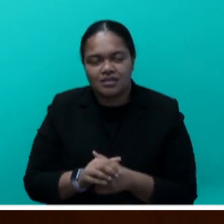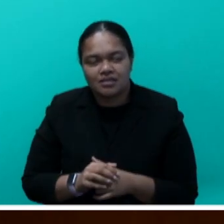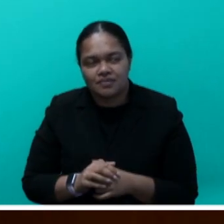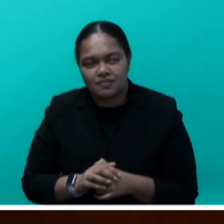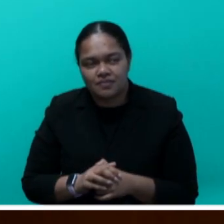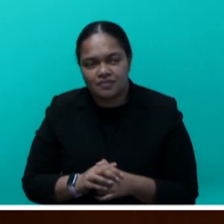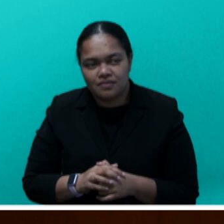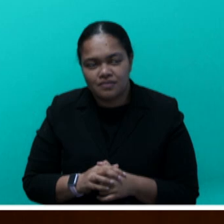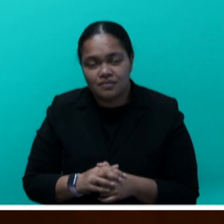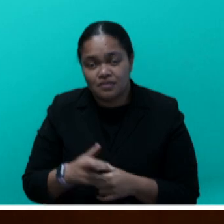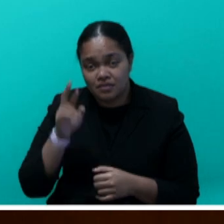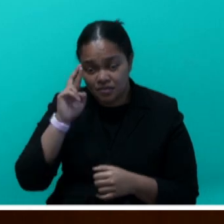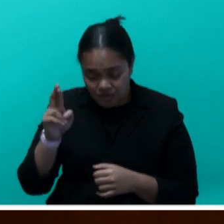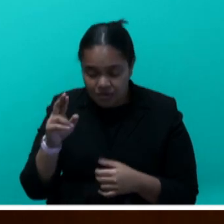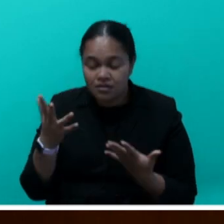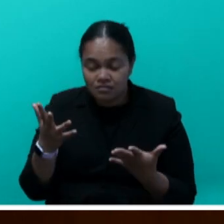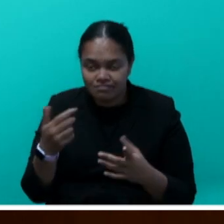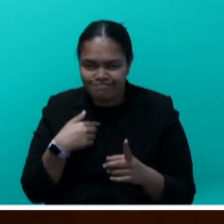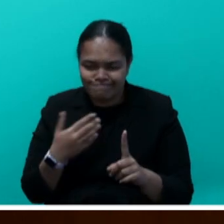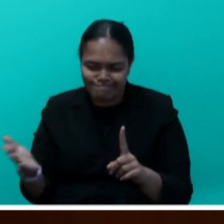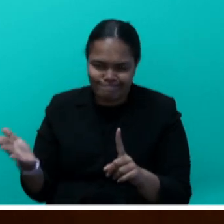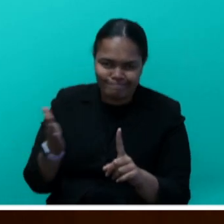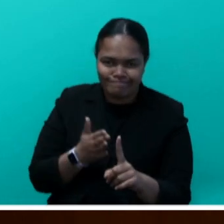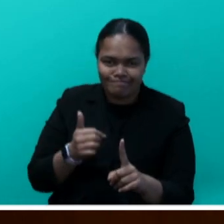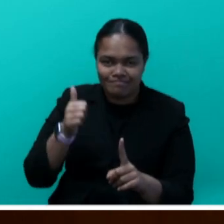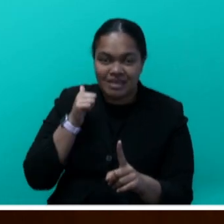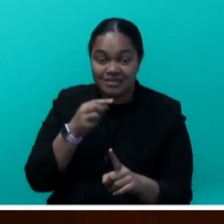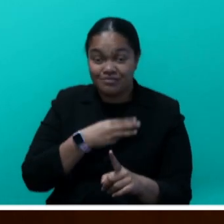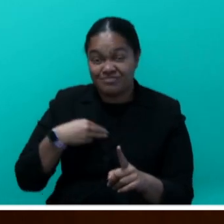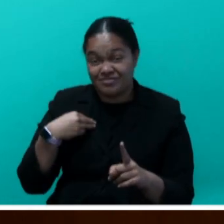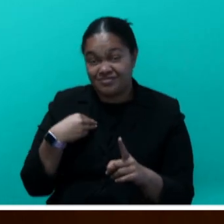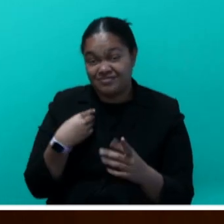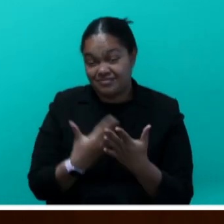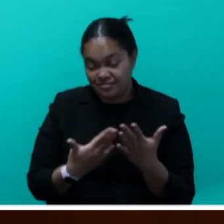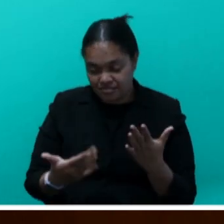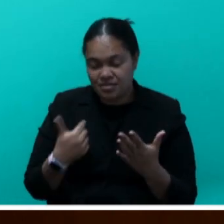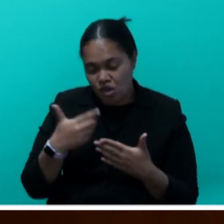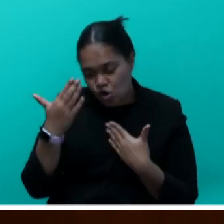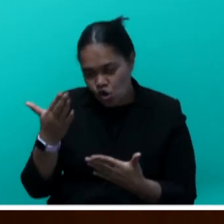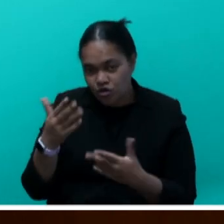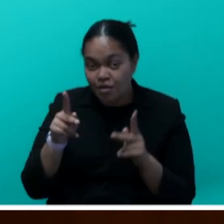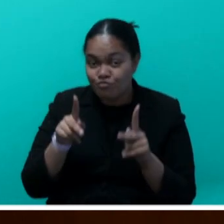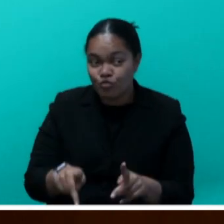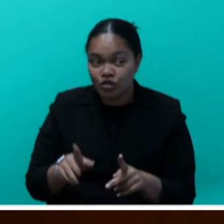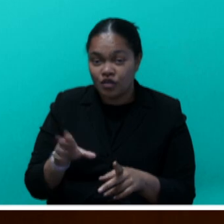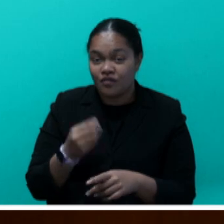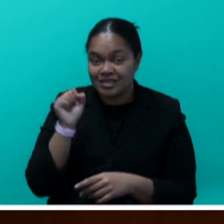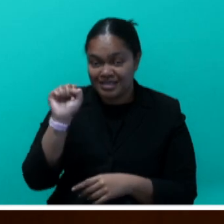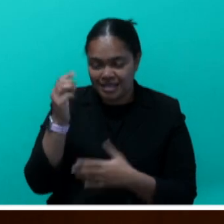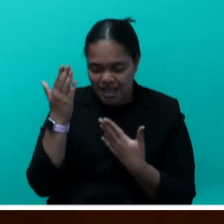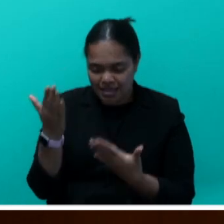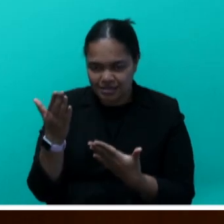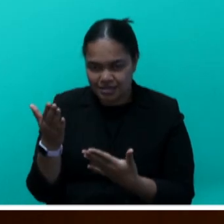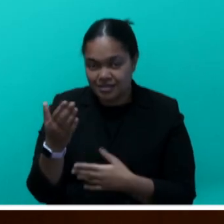But Mr. Speaker, sir, coming back to the ministerial statement and acknowledging the presence of His Excellency,